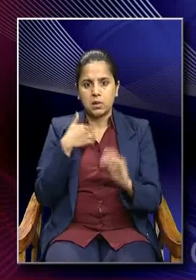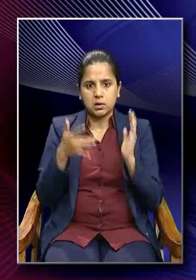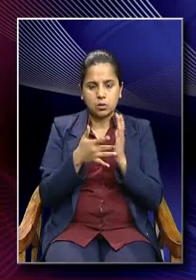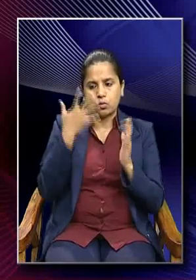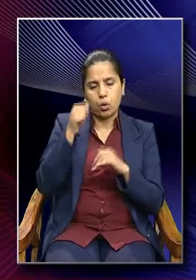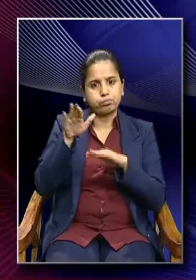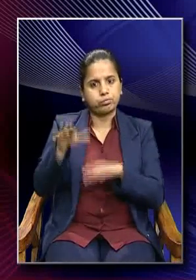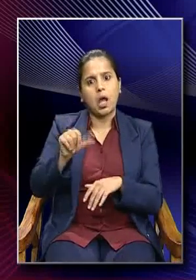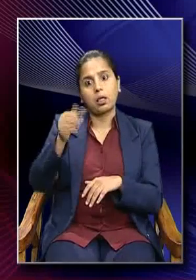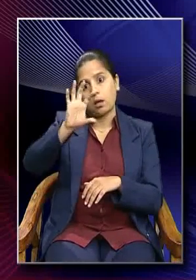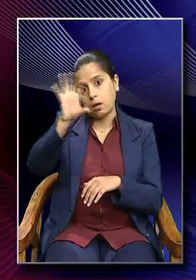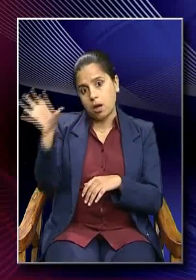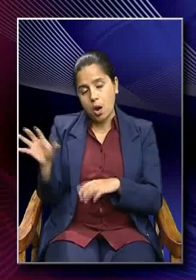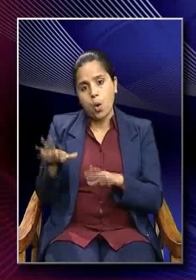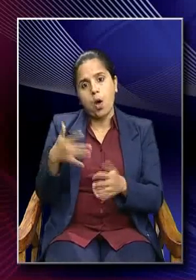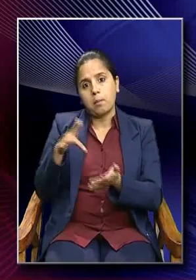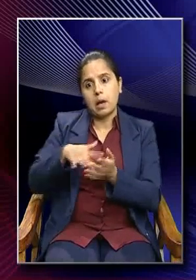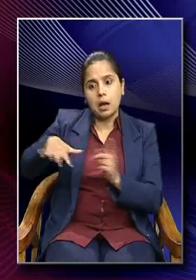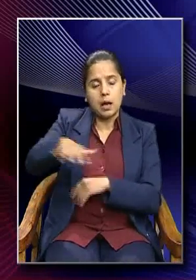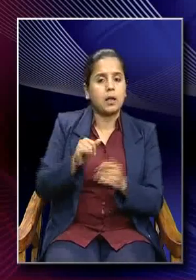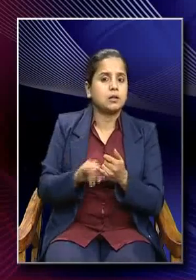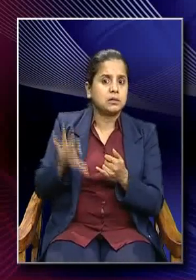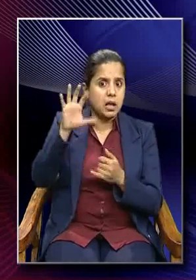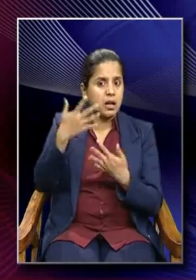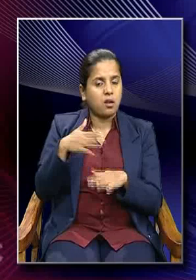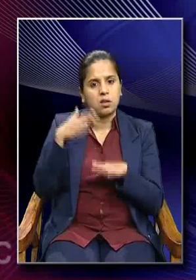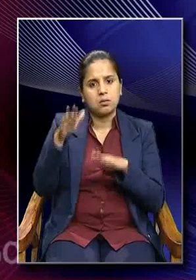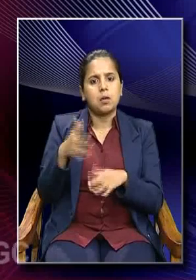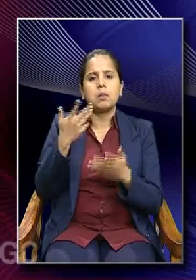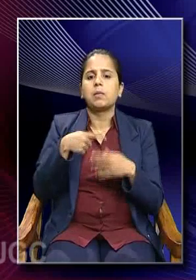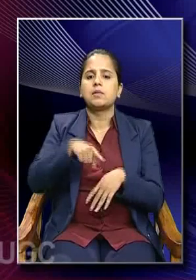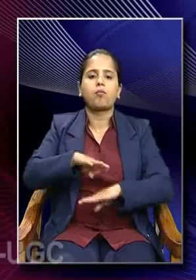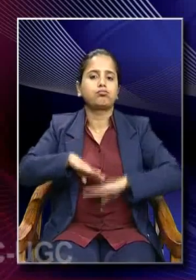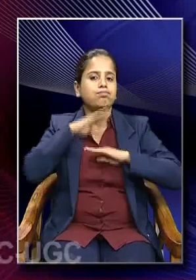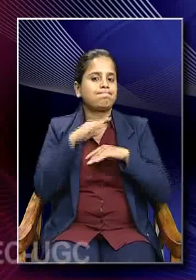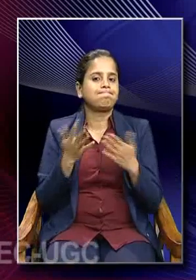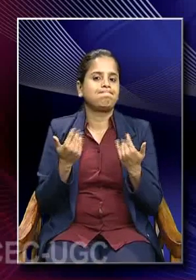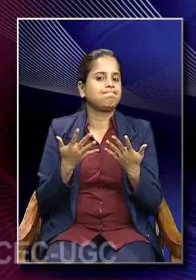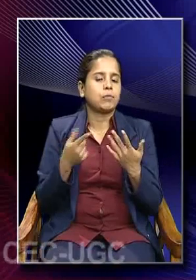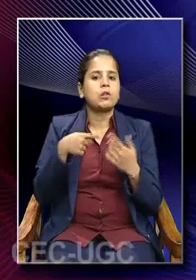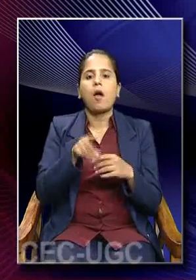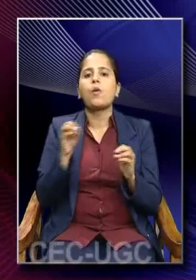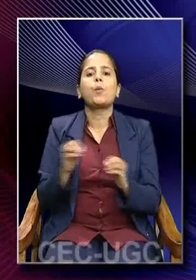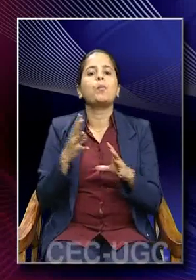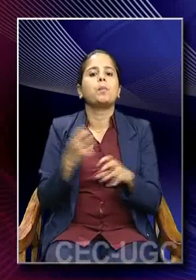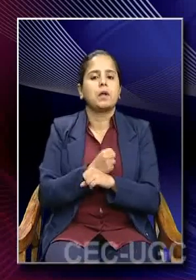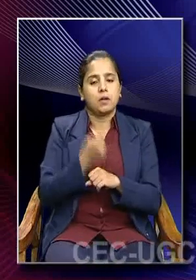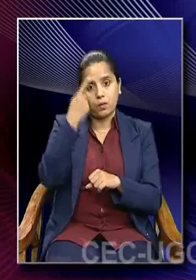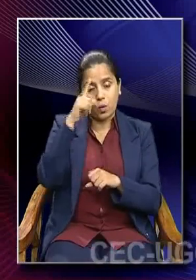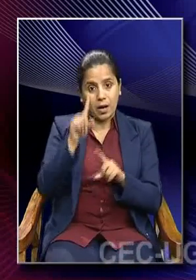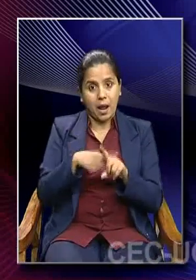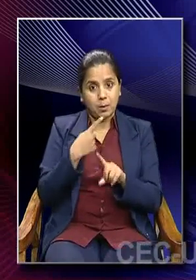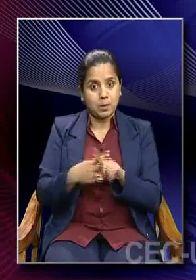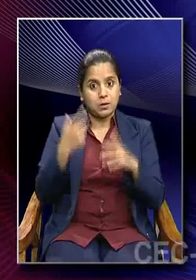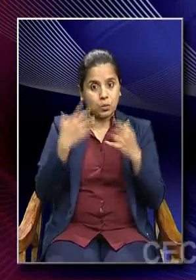the other's country or a region or a state, then you will not be self-sufficient. For the expertise